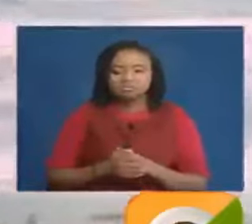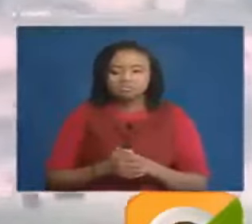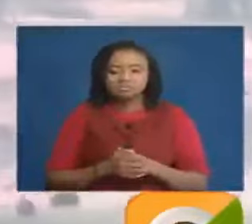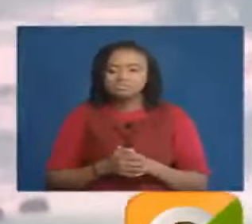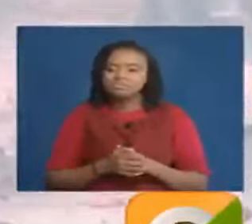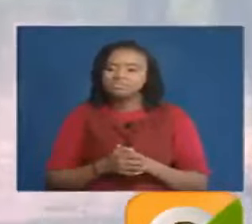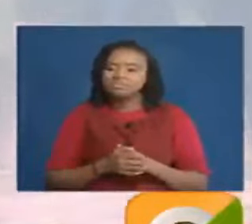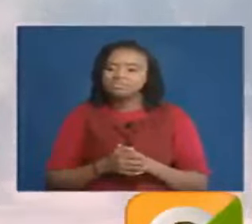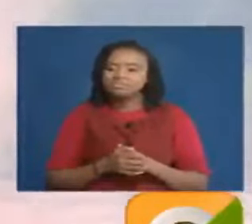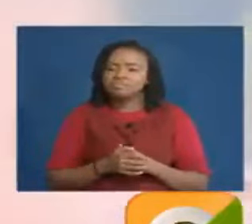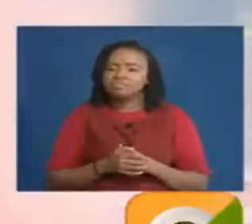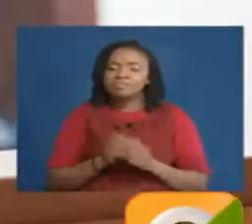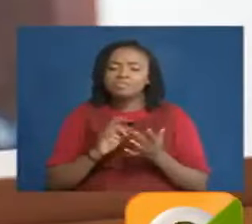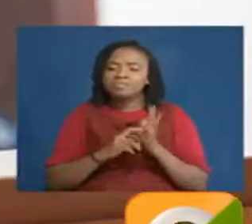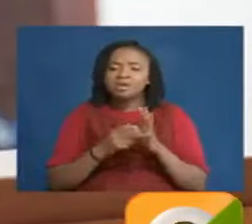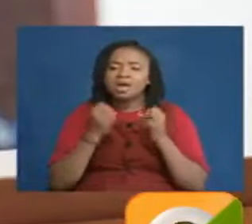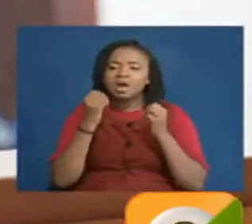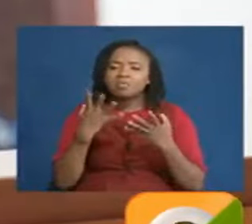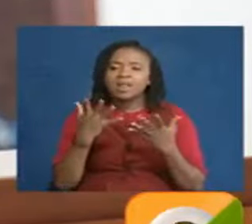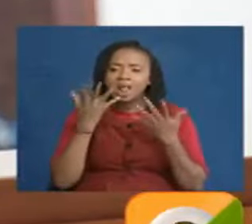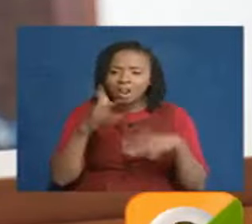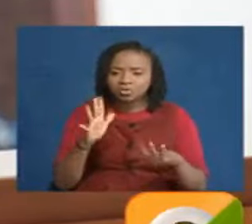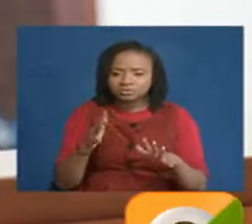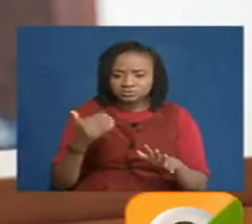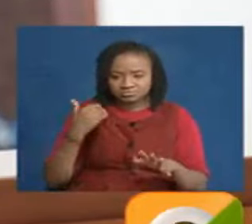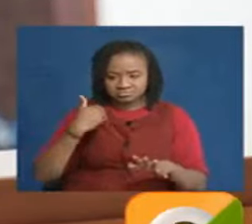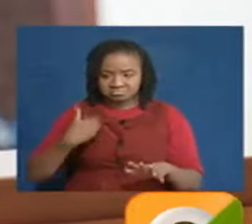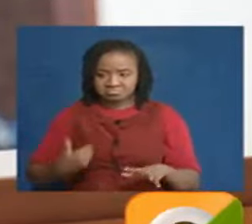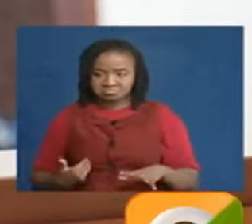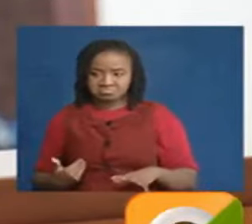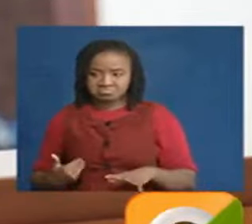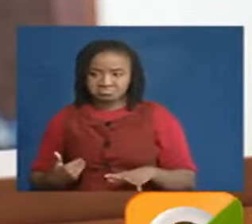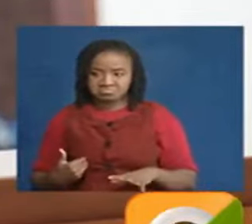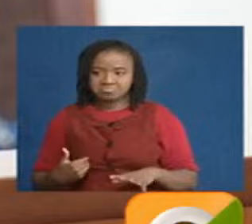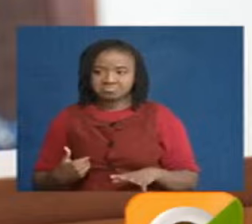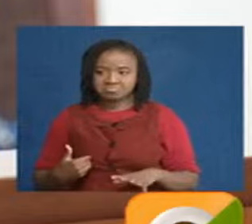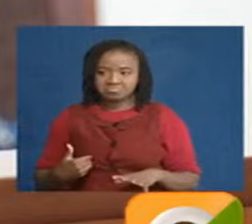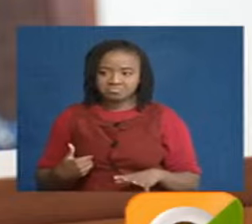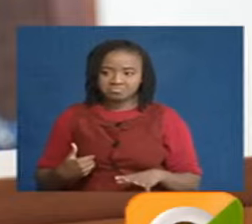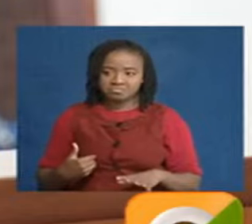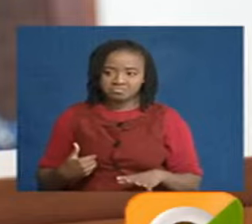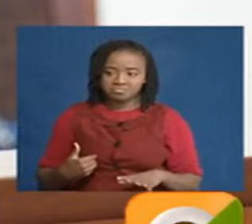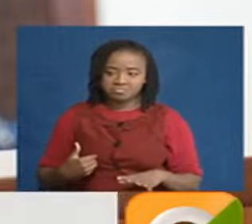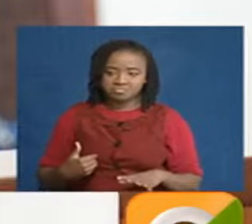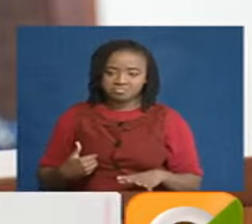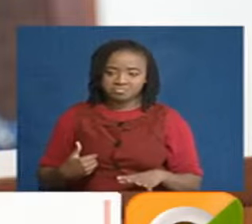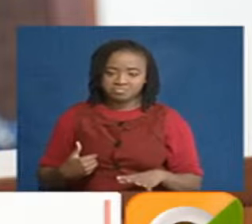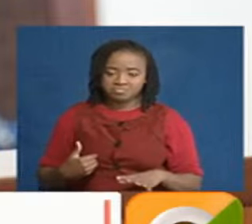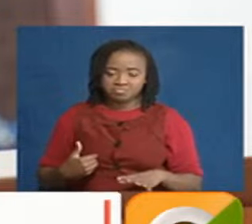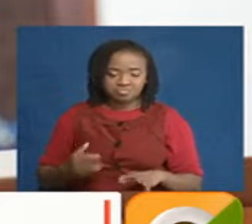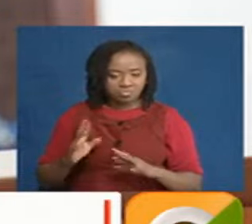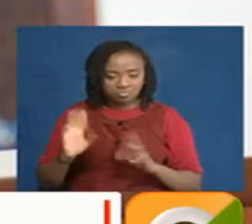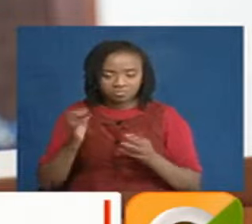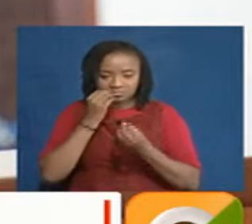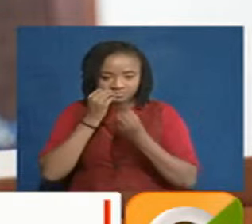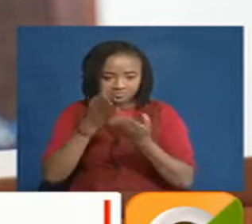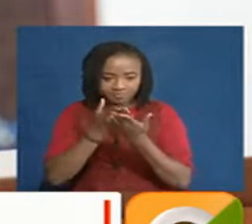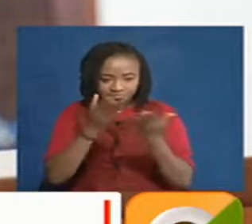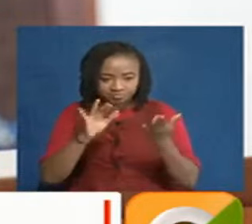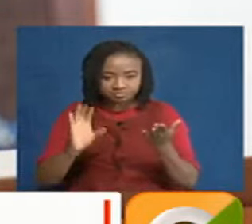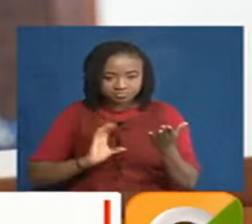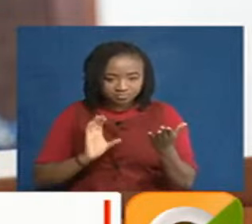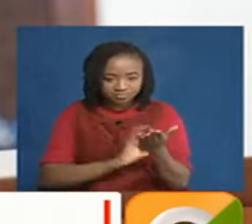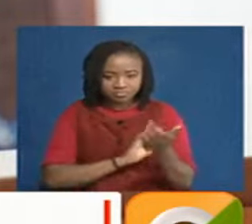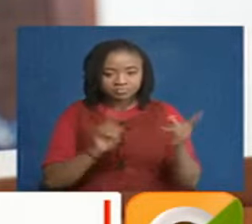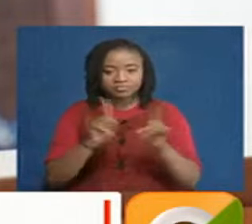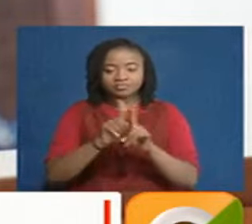how many Kenyans are missing? I have been asked to inform this committee, and by extension, parliament,